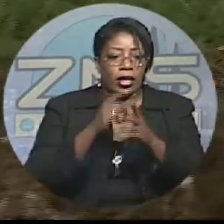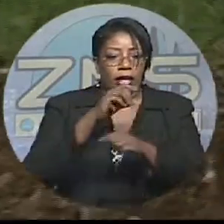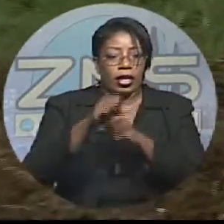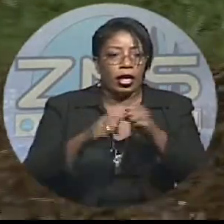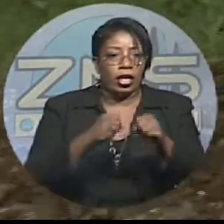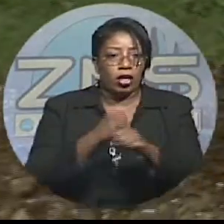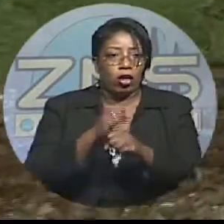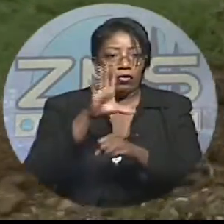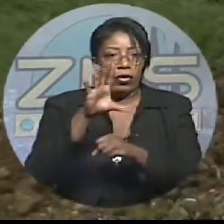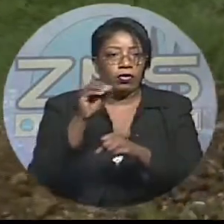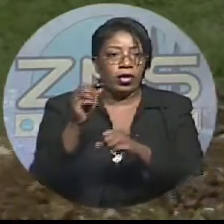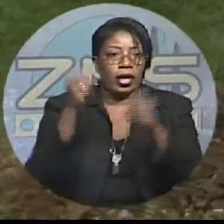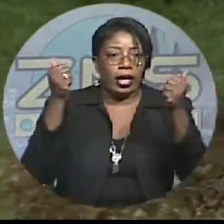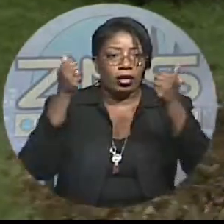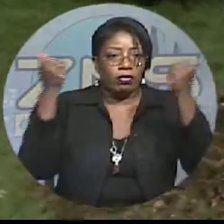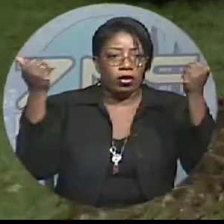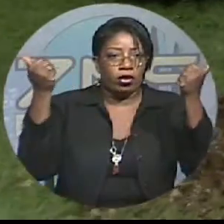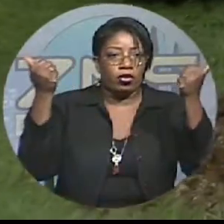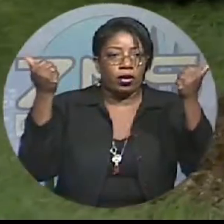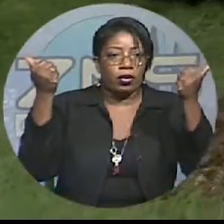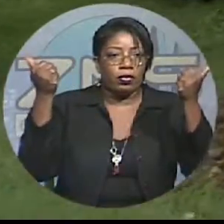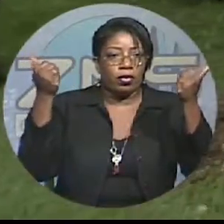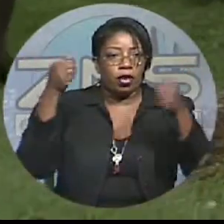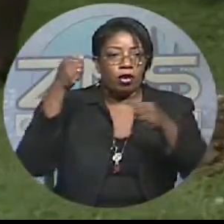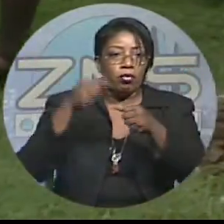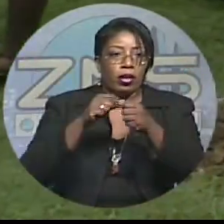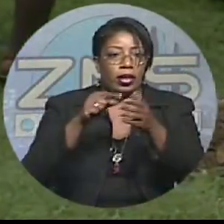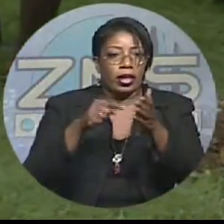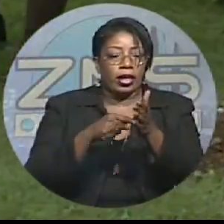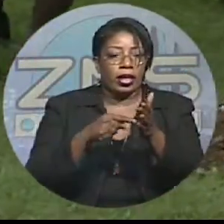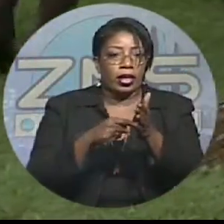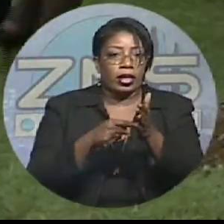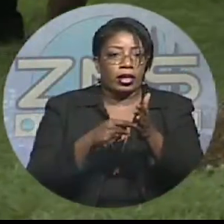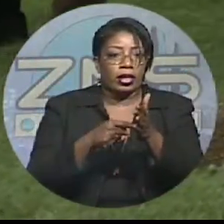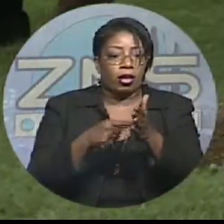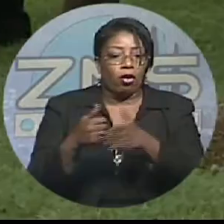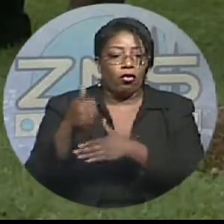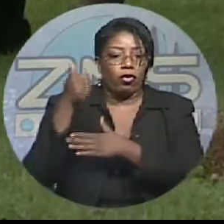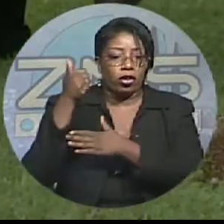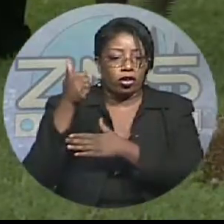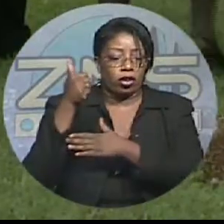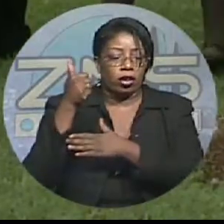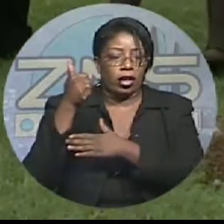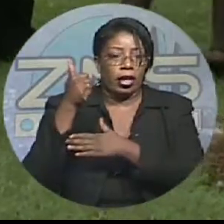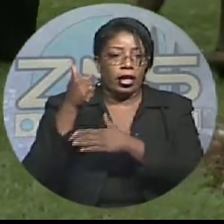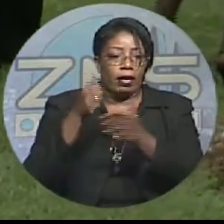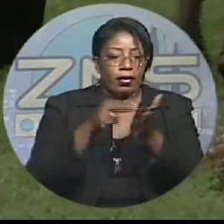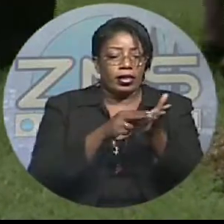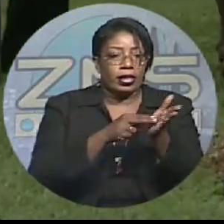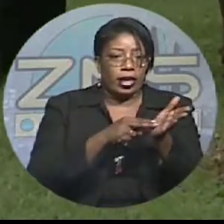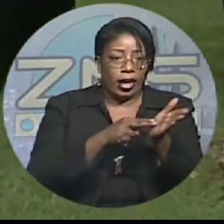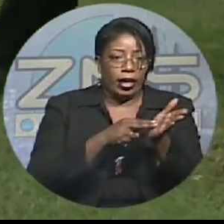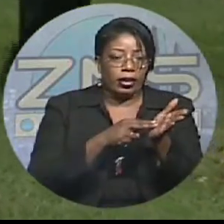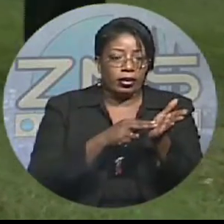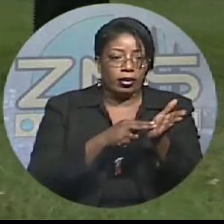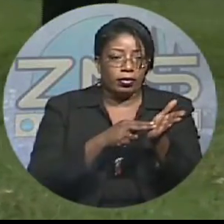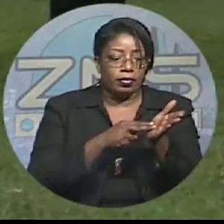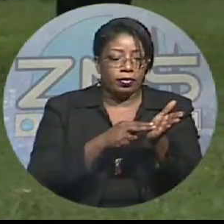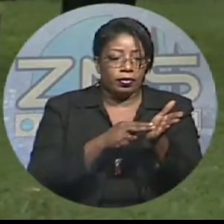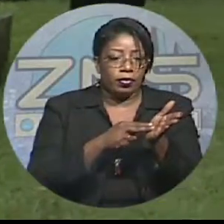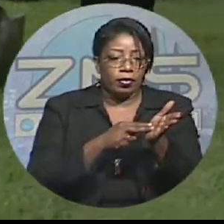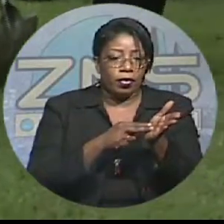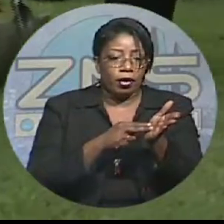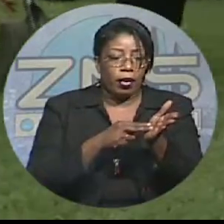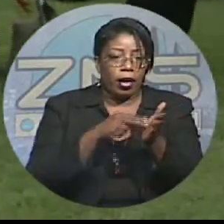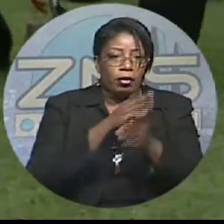year-long 50th anniversary celebrations. To commemorate the occasion, an official proclamation signed by Anglican Bishop the Right Reverend Leish